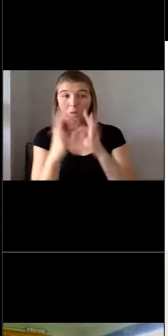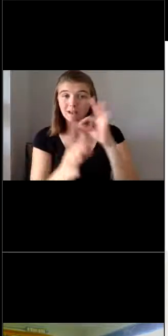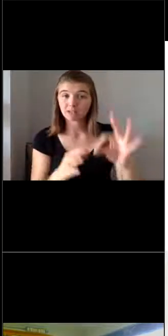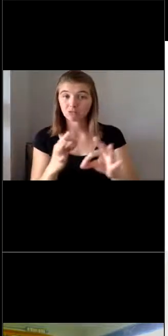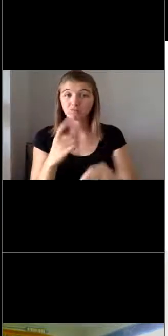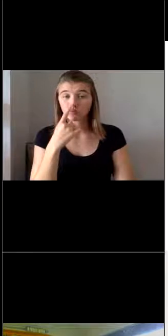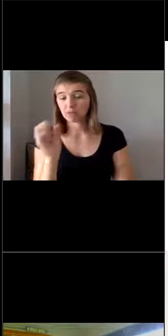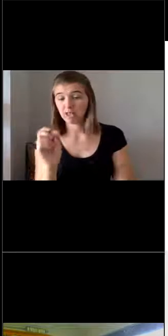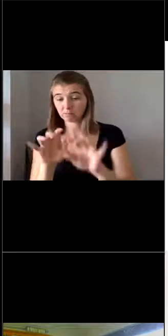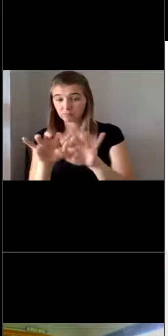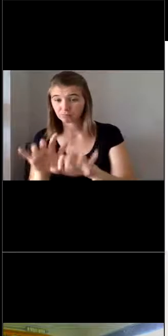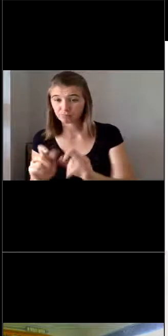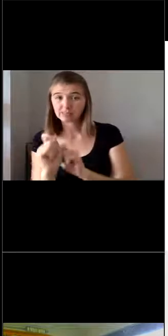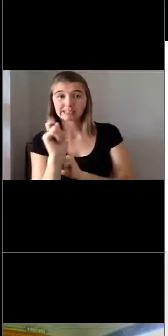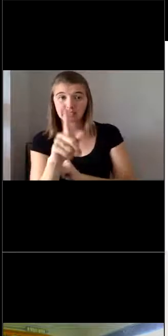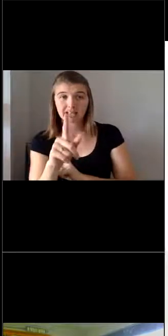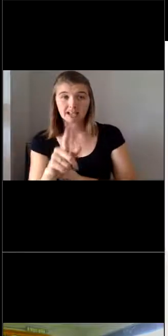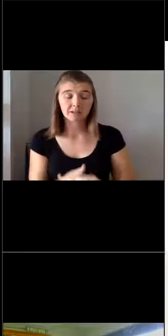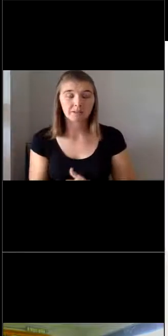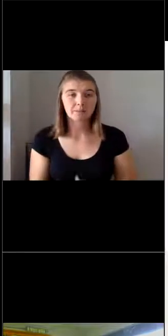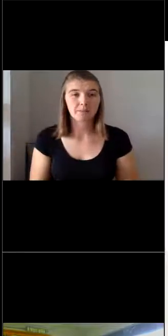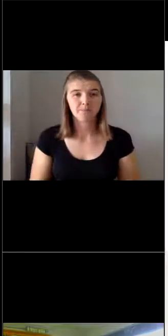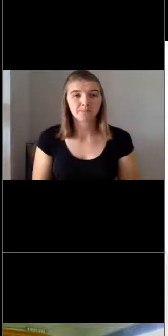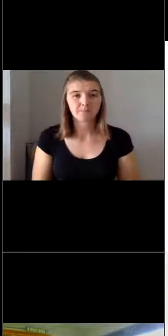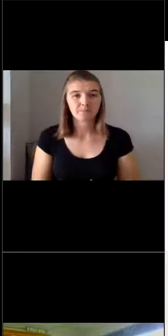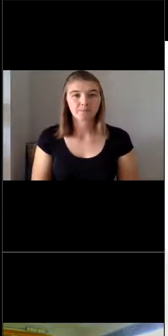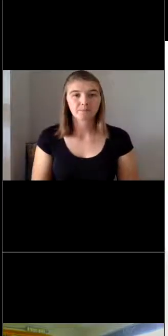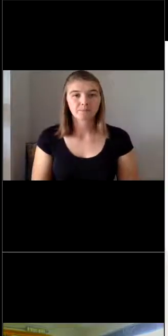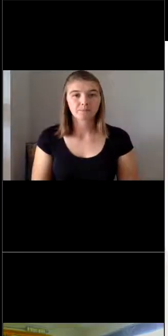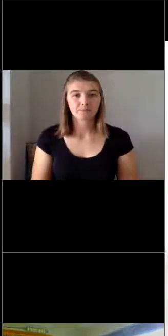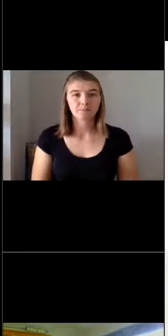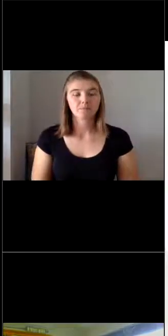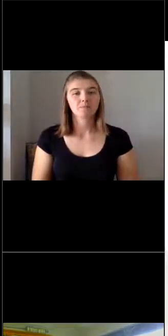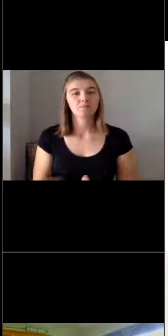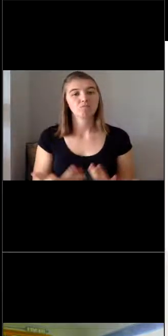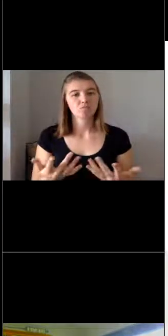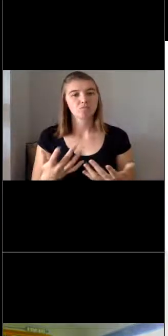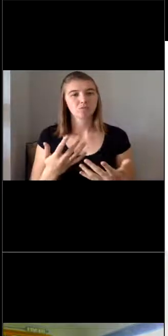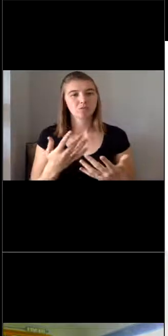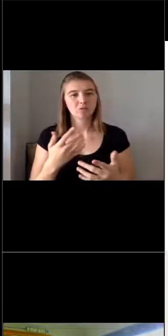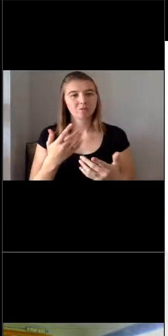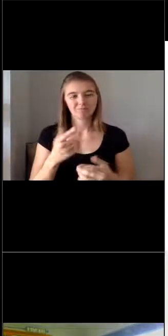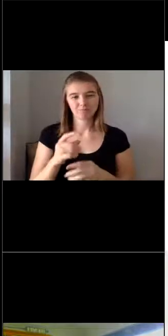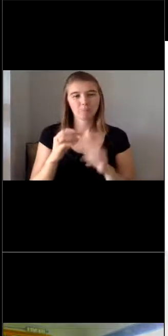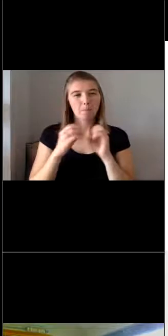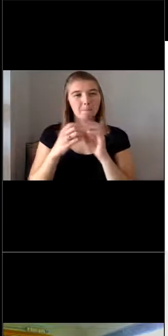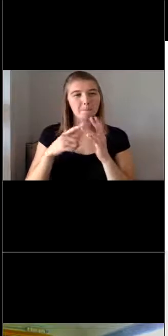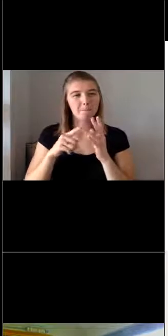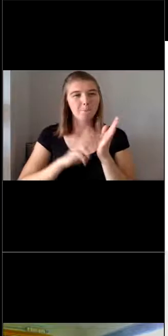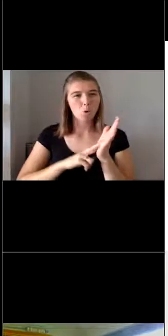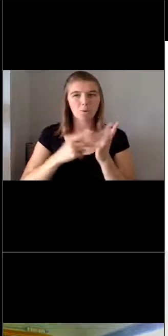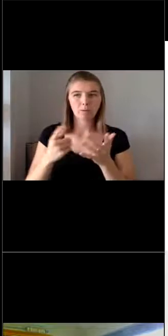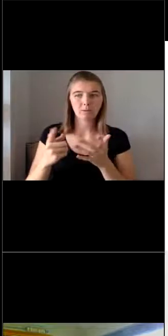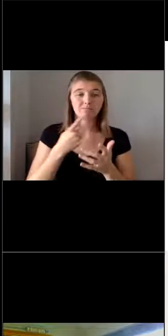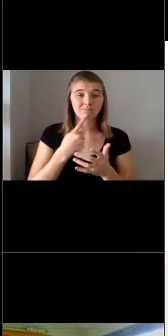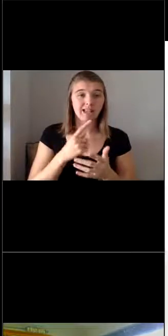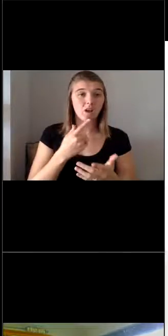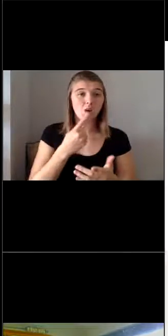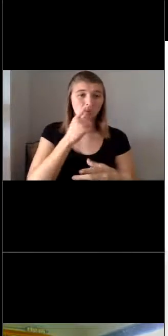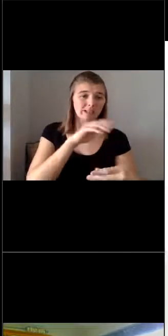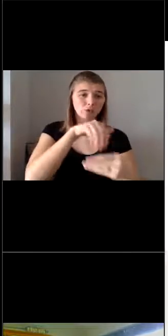any questions in at the bottom there. Also, in terms of that finding a network, if you're not sure what networks are around or what networks